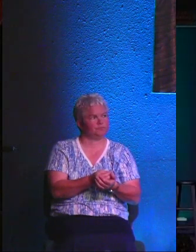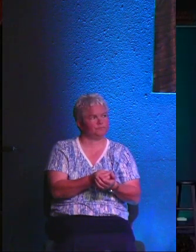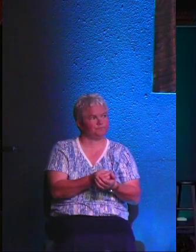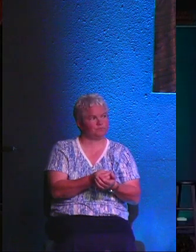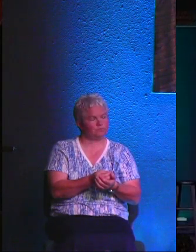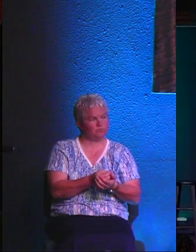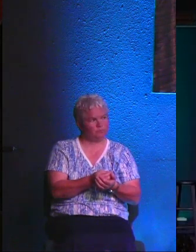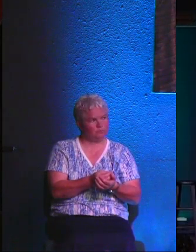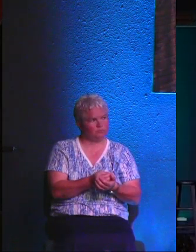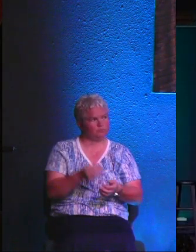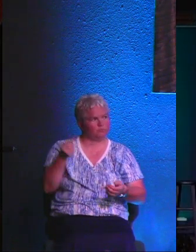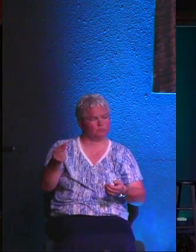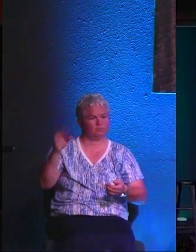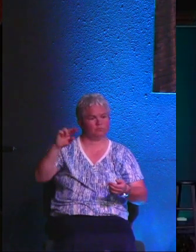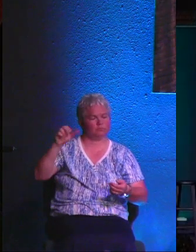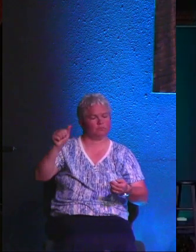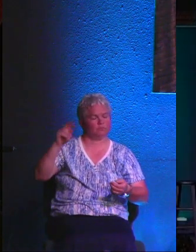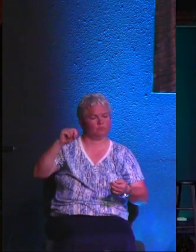any federal grants.